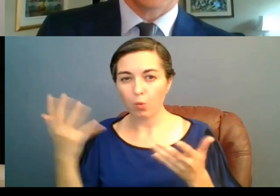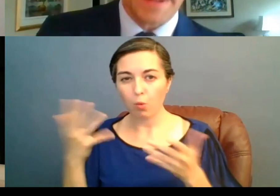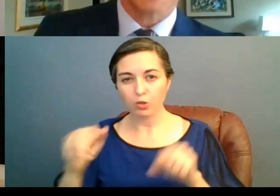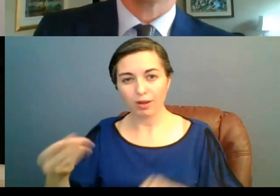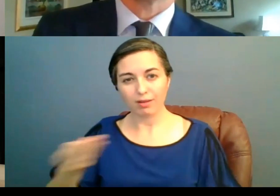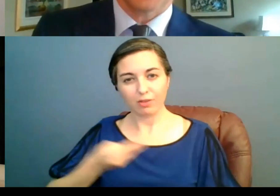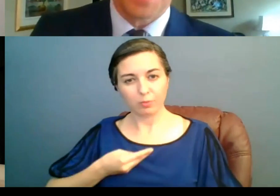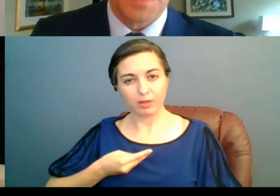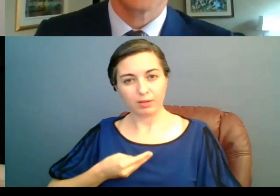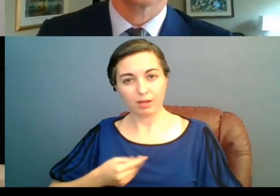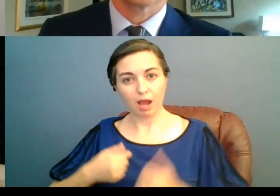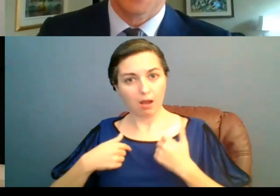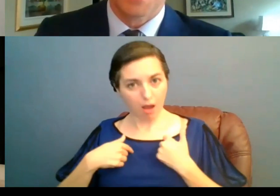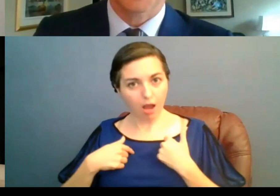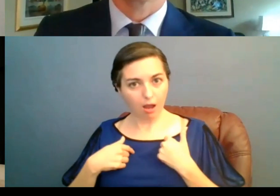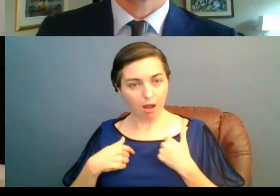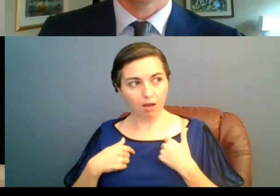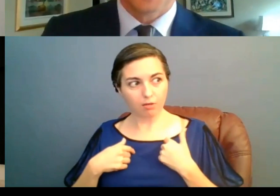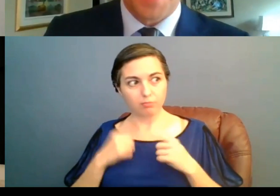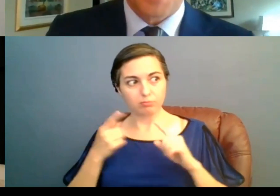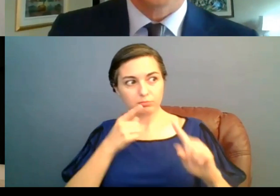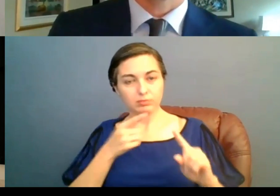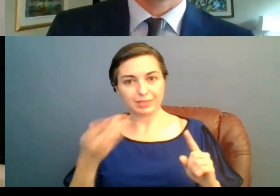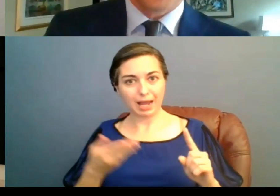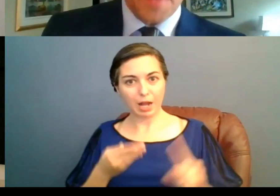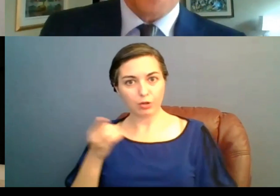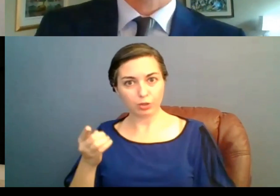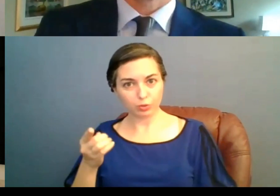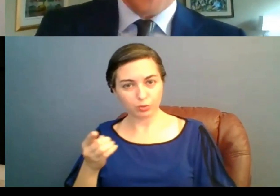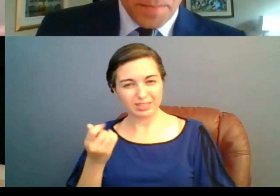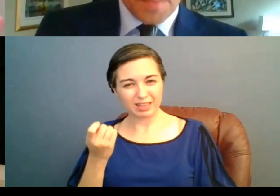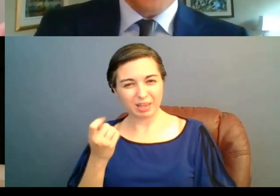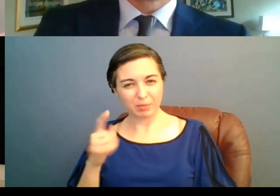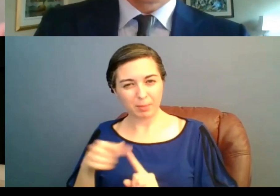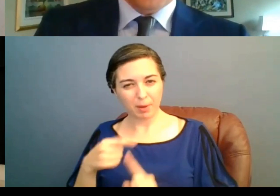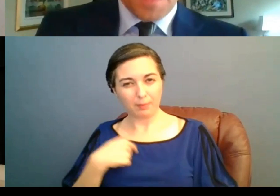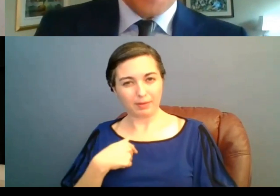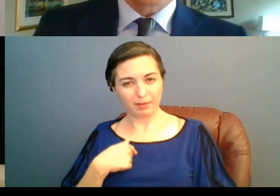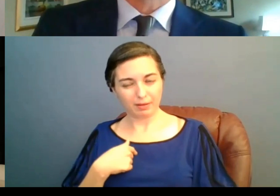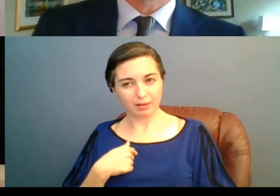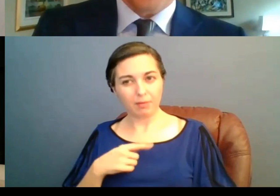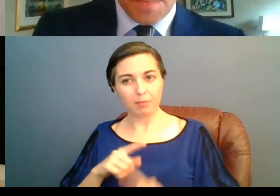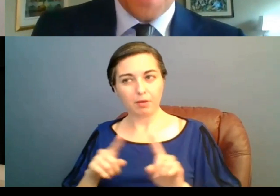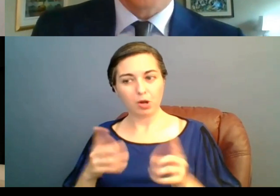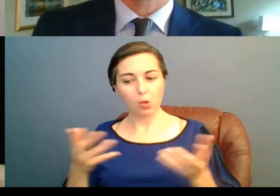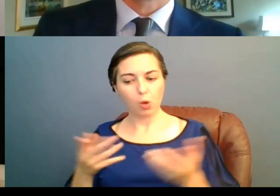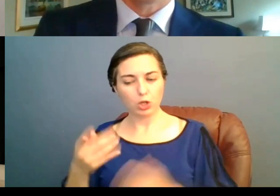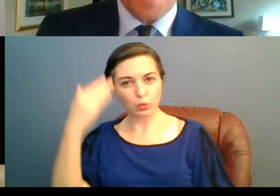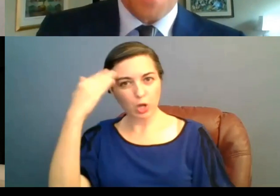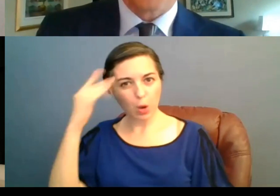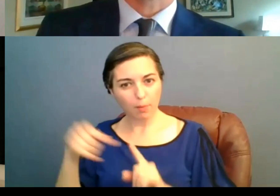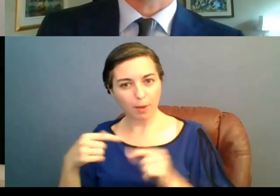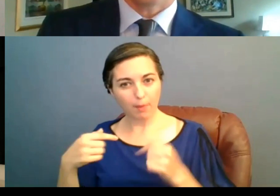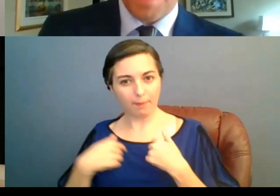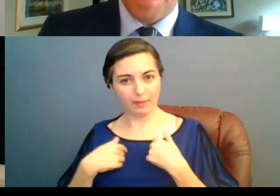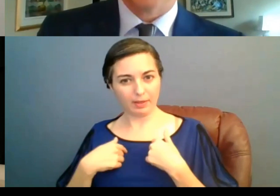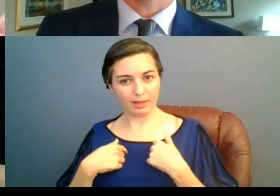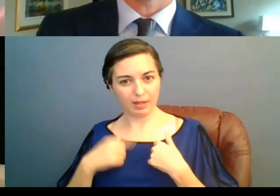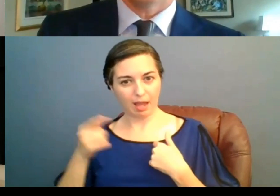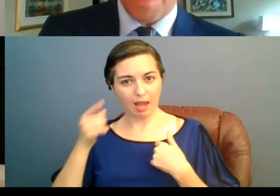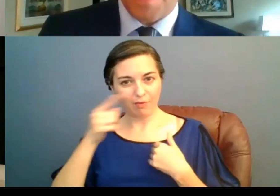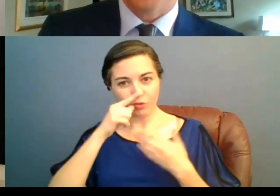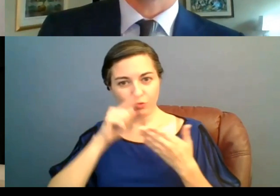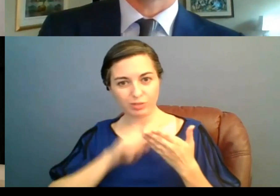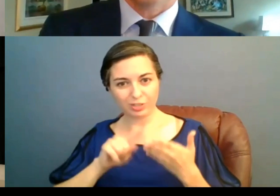right? I'm the one looking to hire you. So it is a little bit about me. So what maybe do you know about me? Have you looked at my LinkedIn? Do you